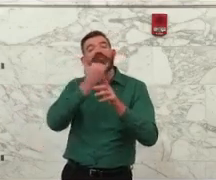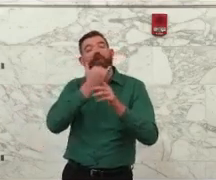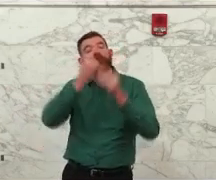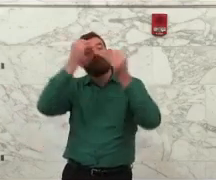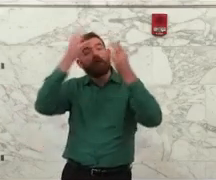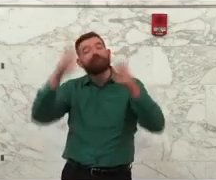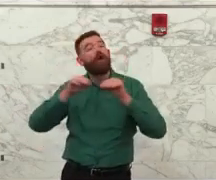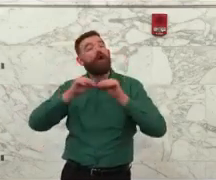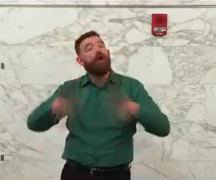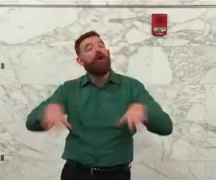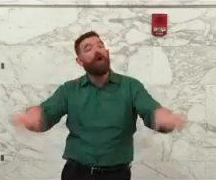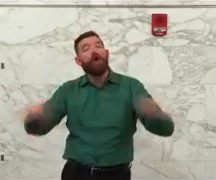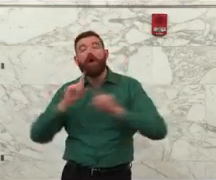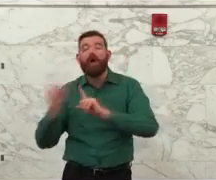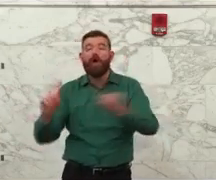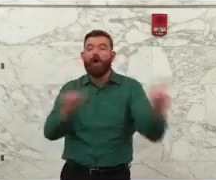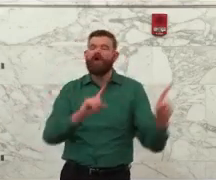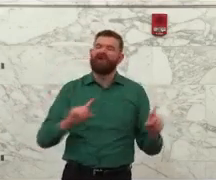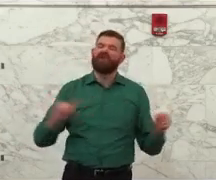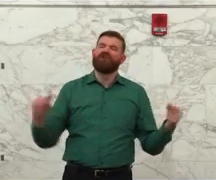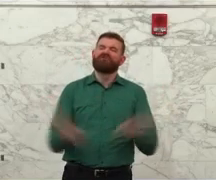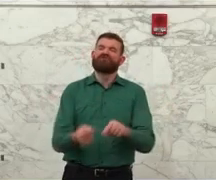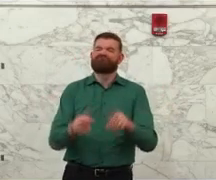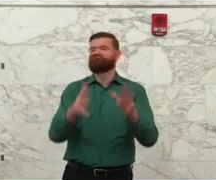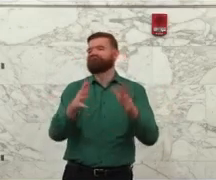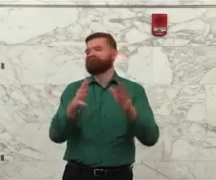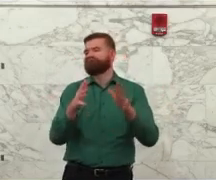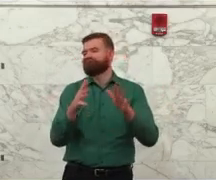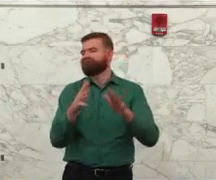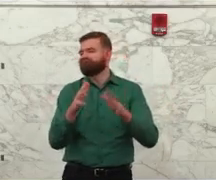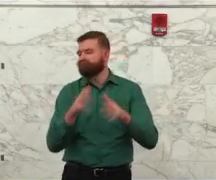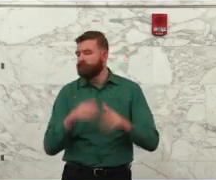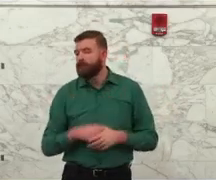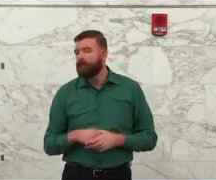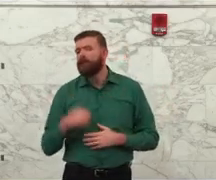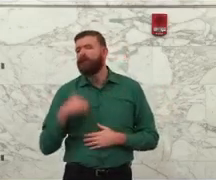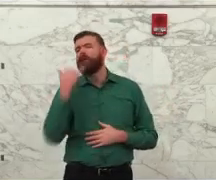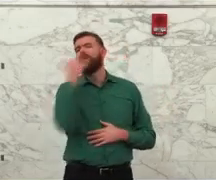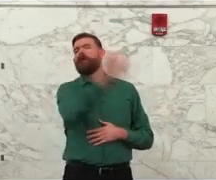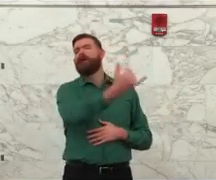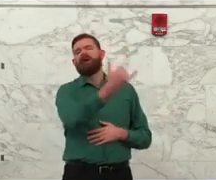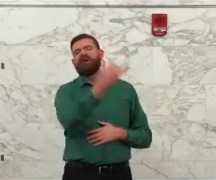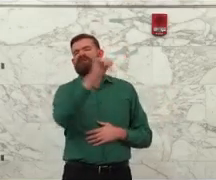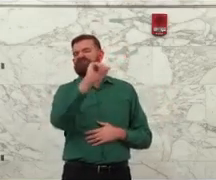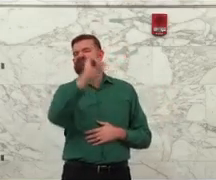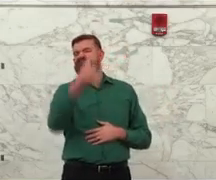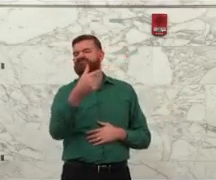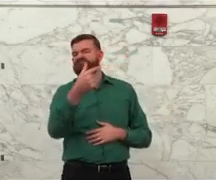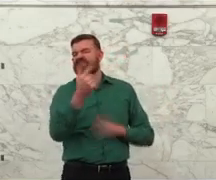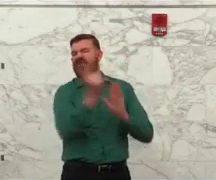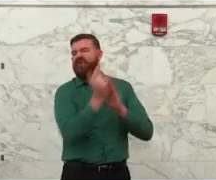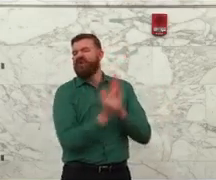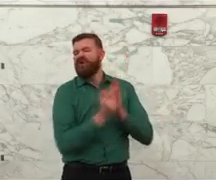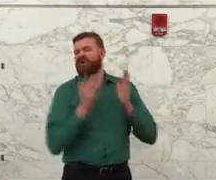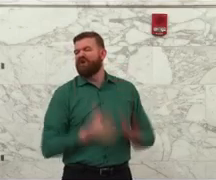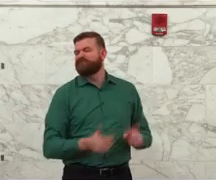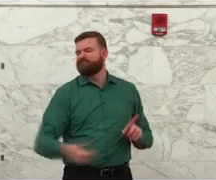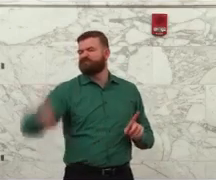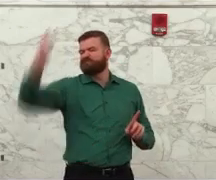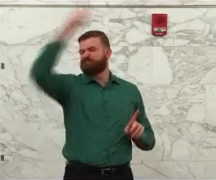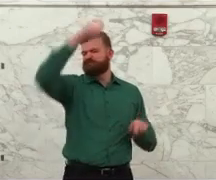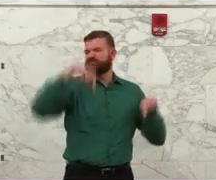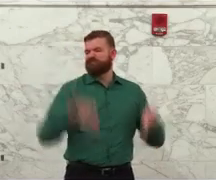Callahan mentioned the call we had with the Attorney General the other day with law enforcement. That was one of my big messages to that group, is make sure you get information from the right